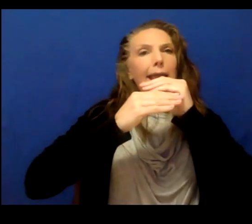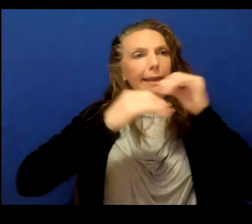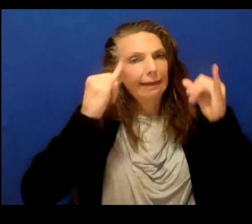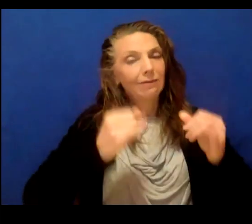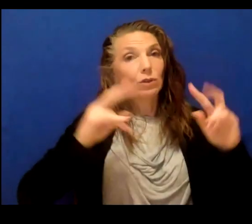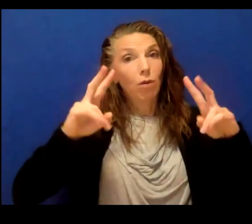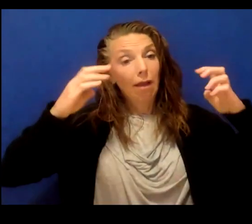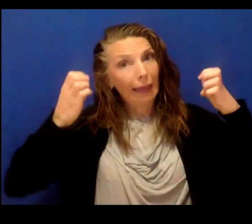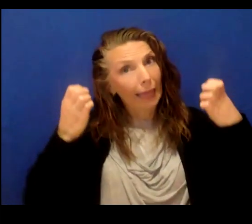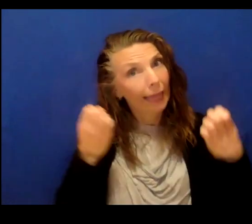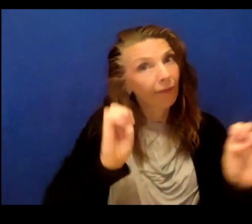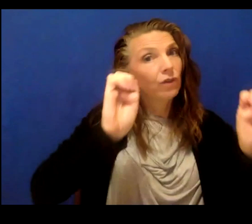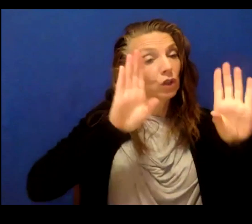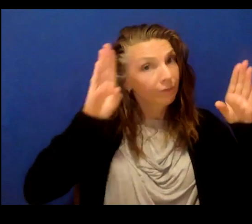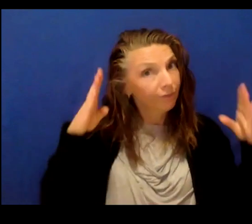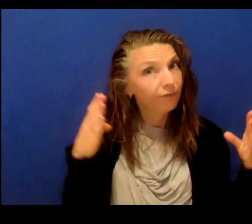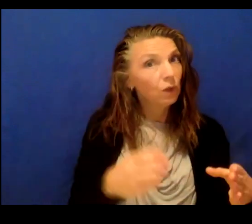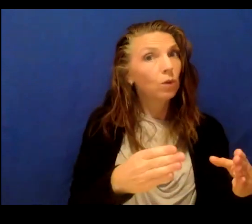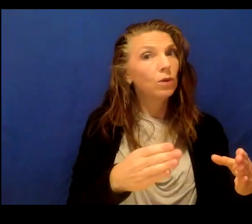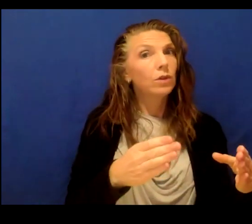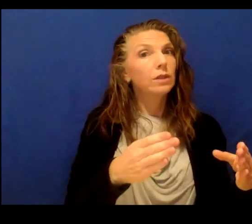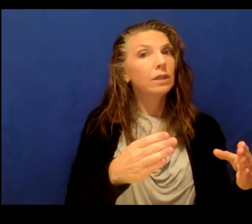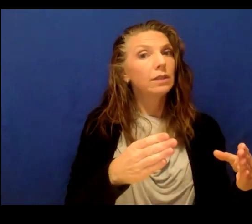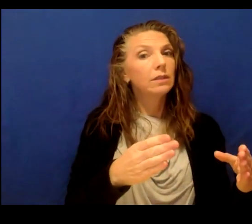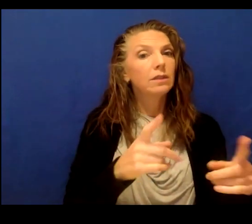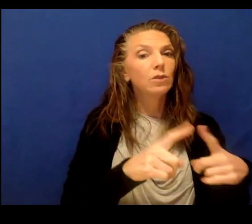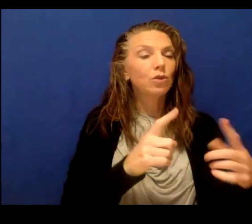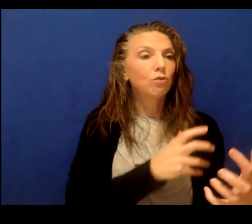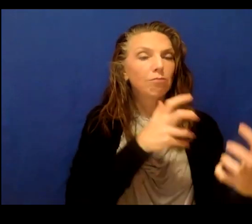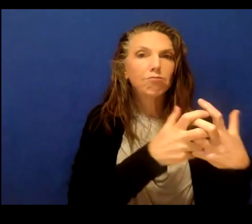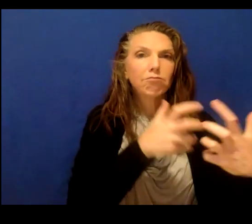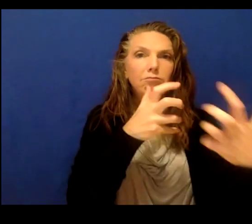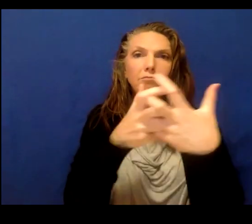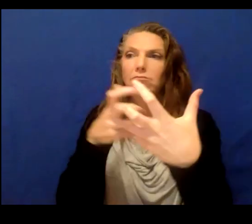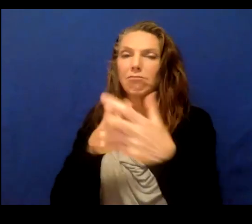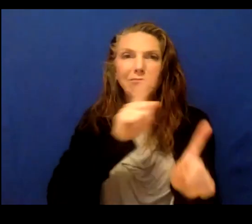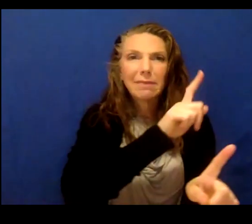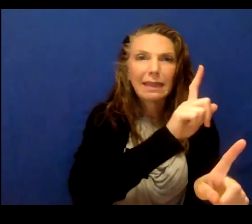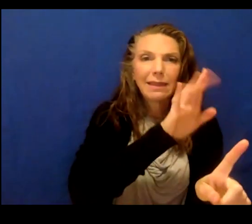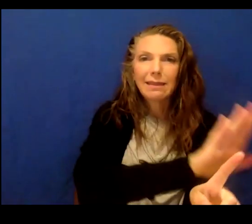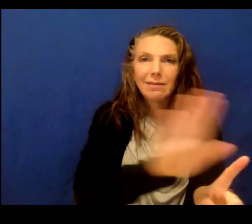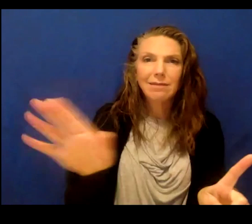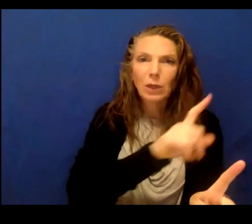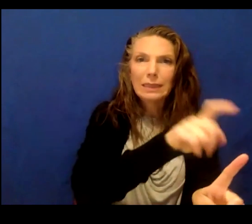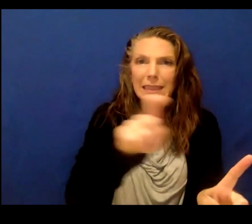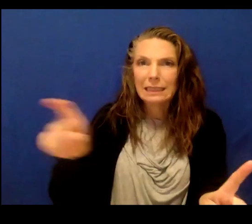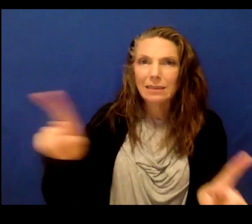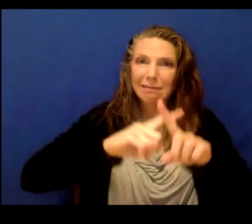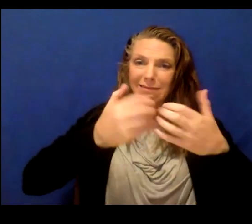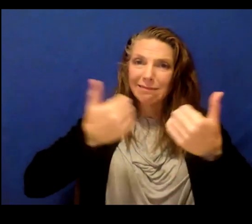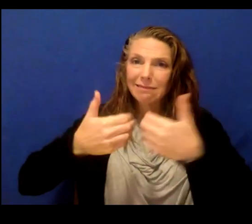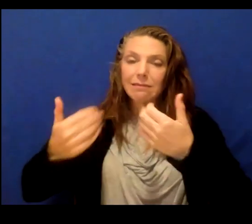quote effort or focus to individualize instruction in this way.